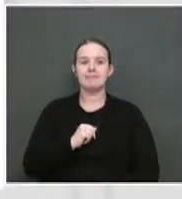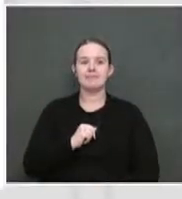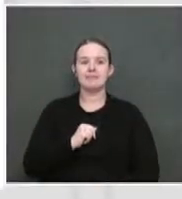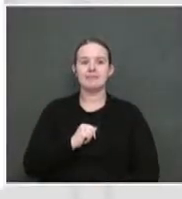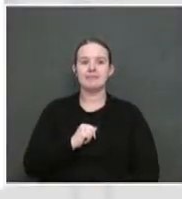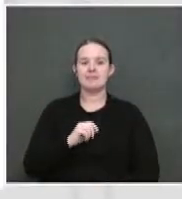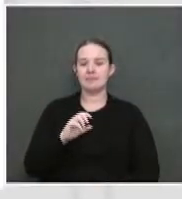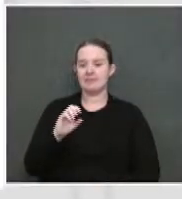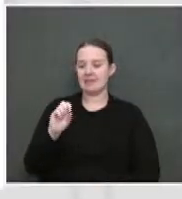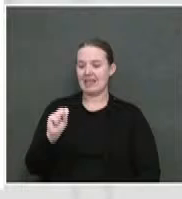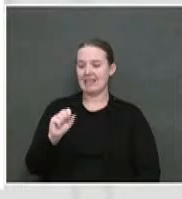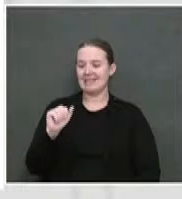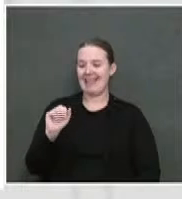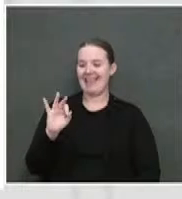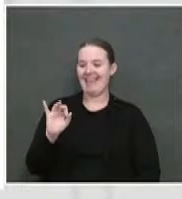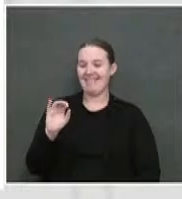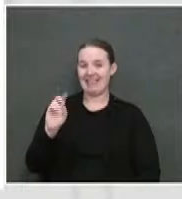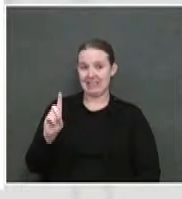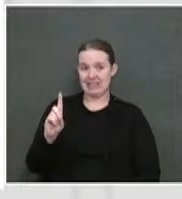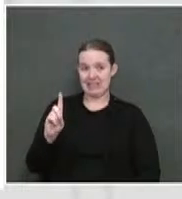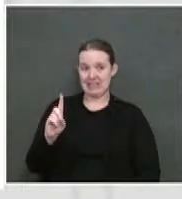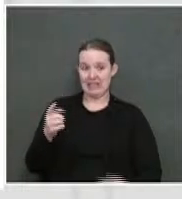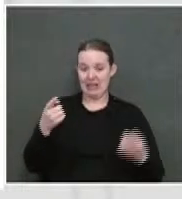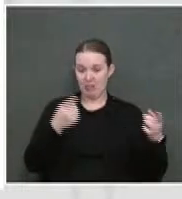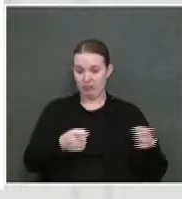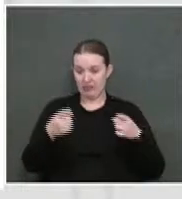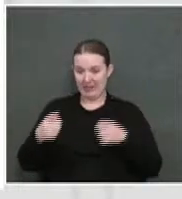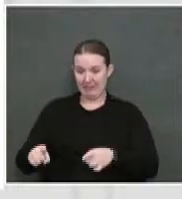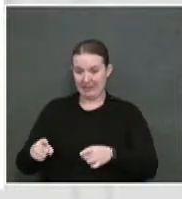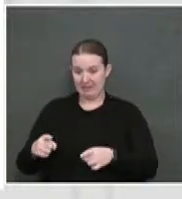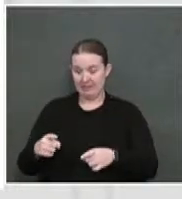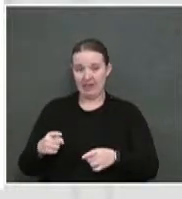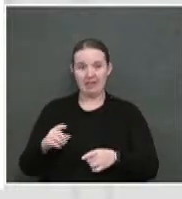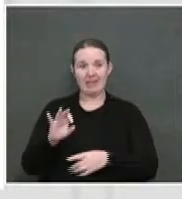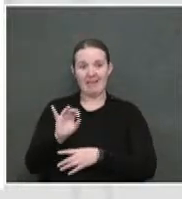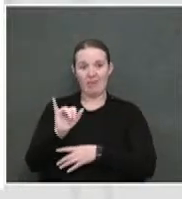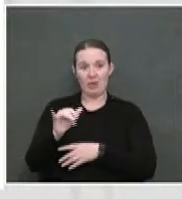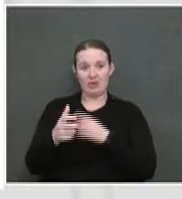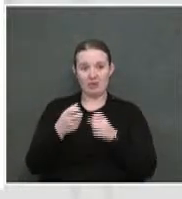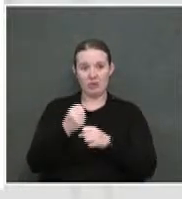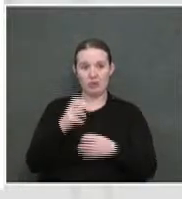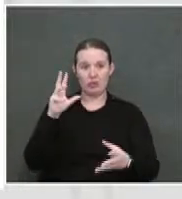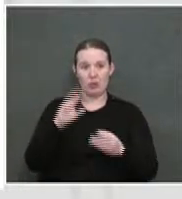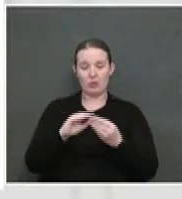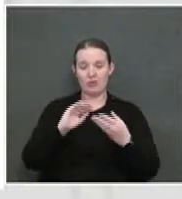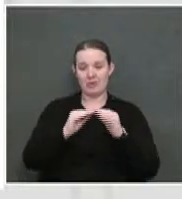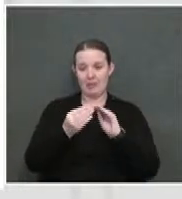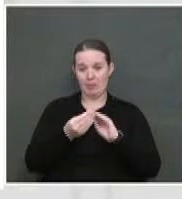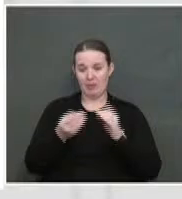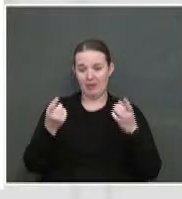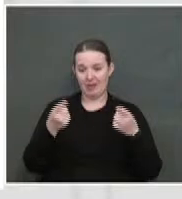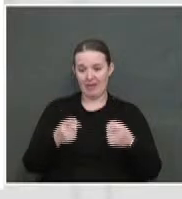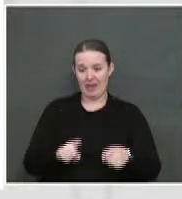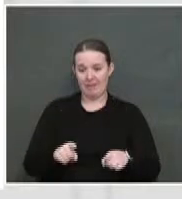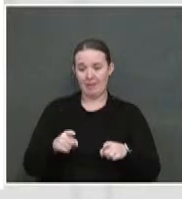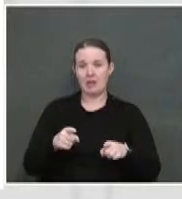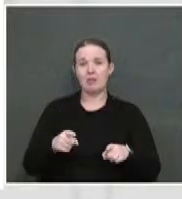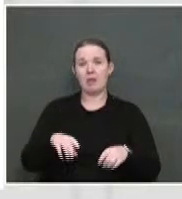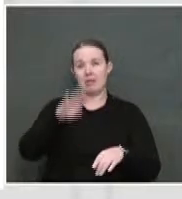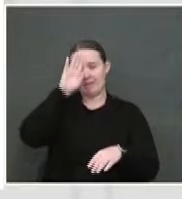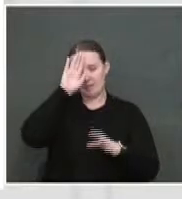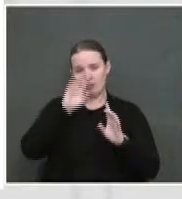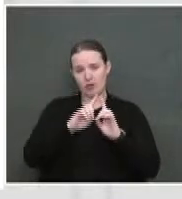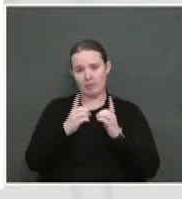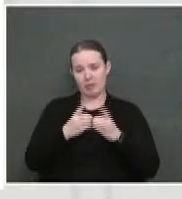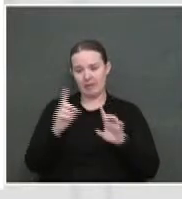So SAFD incidents by fiscal year. Here we see the total number of incidents handled by